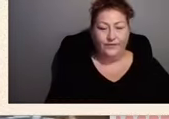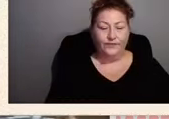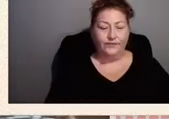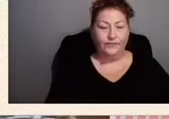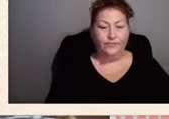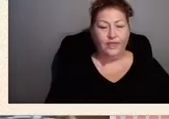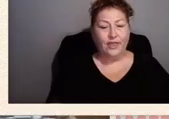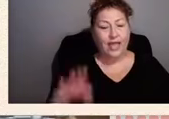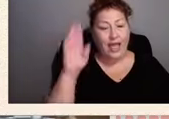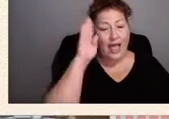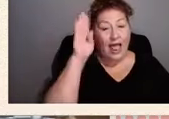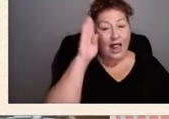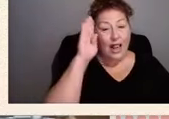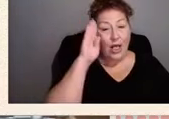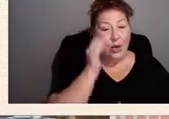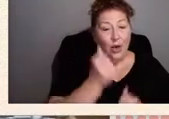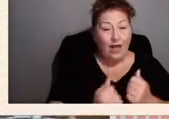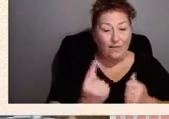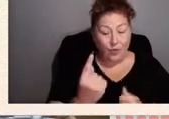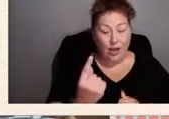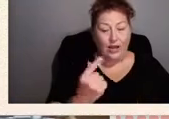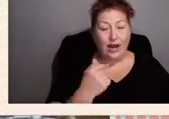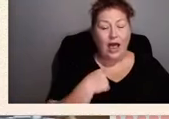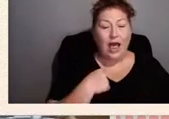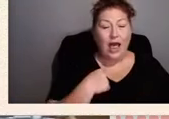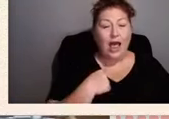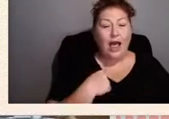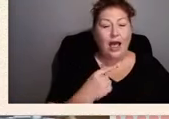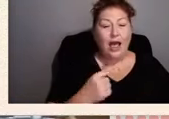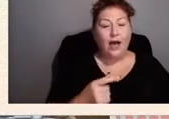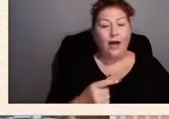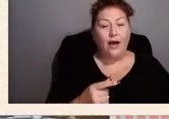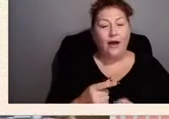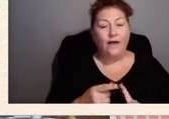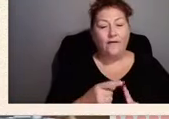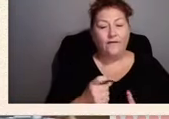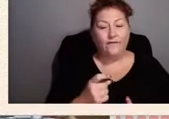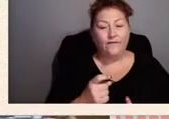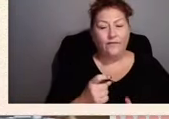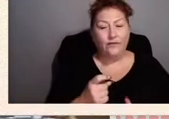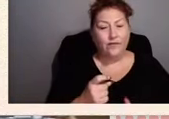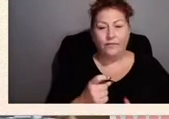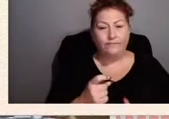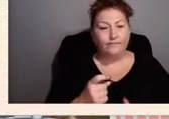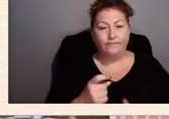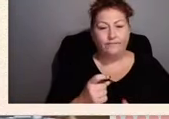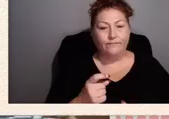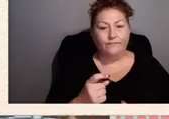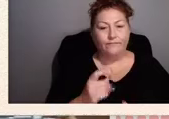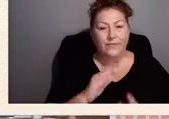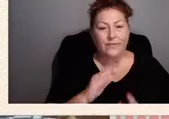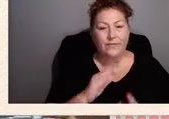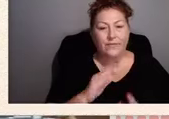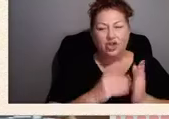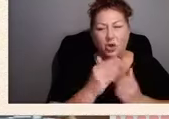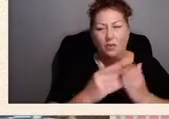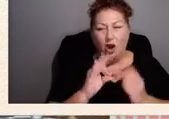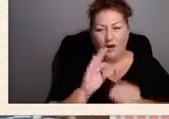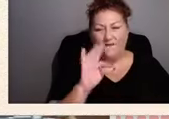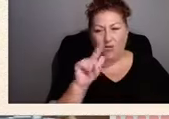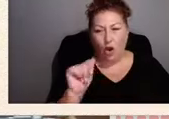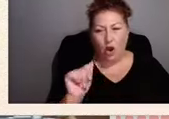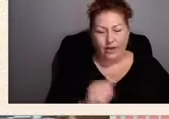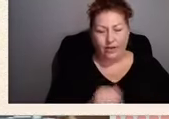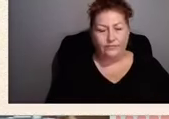Hello, everyone. I'm from Highlands County, which is central part of Florida. I'm